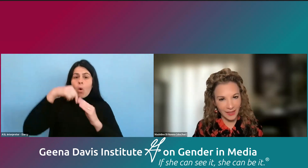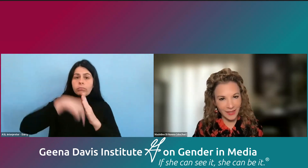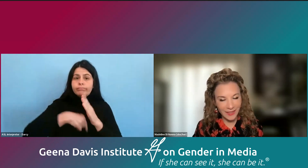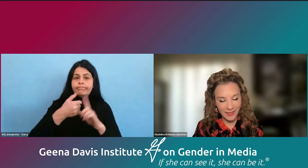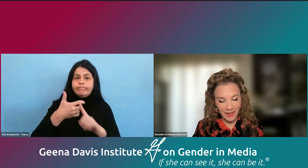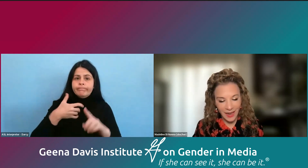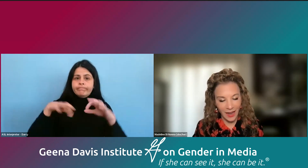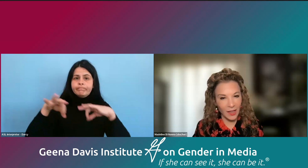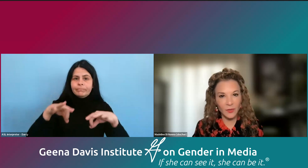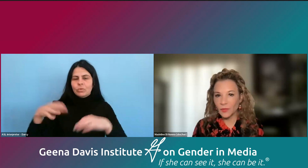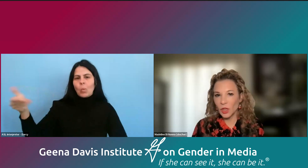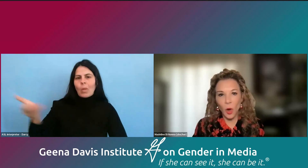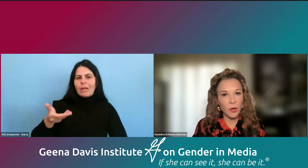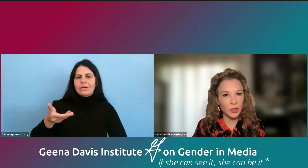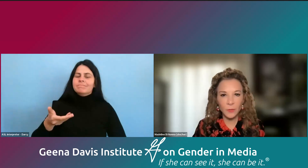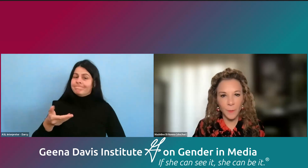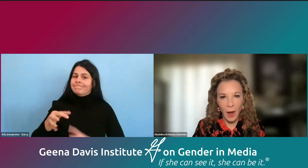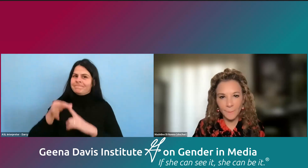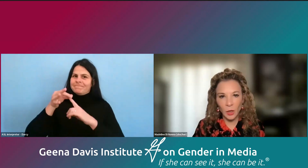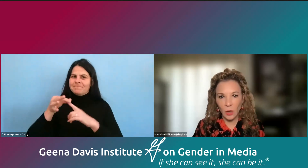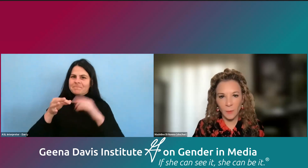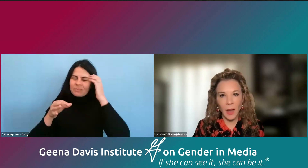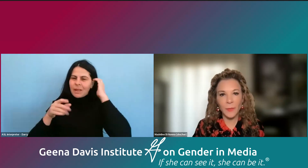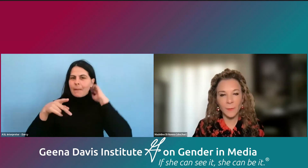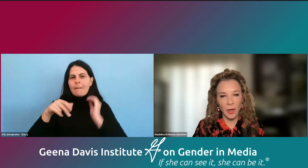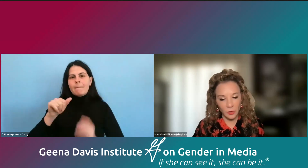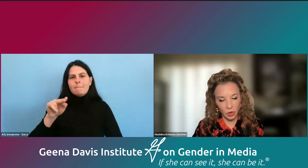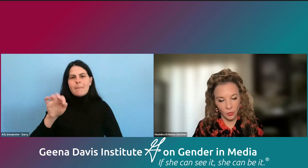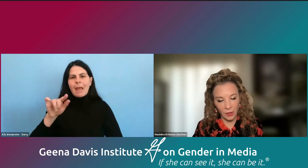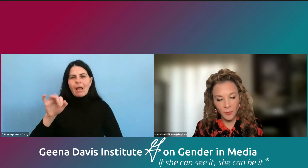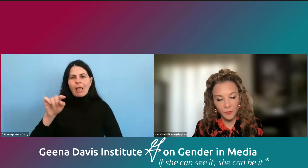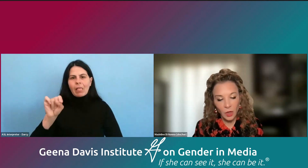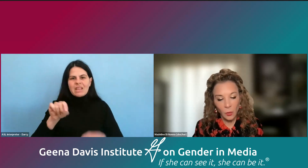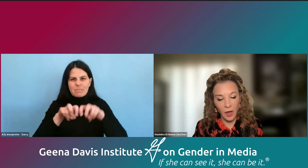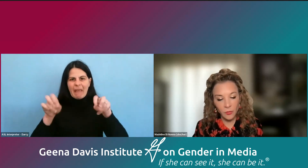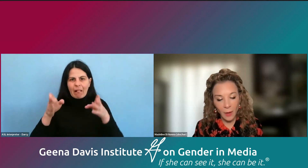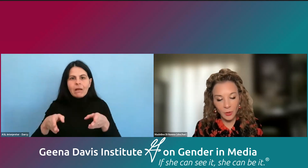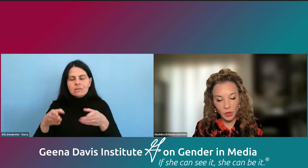esteemed panelists, and you all can just pop up on the screen.